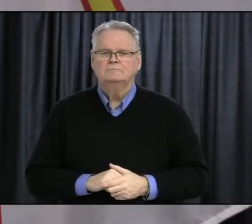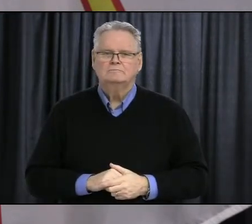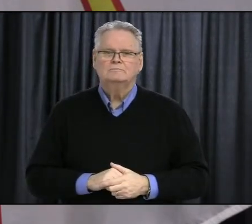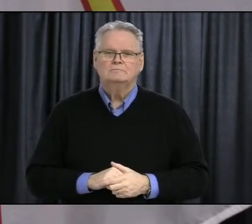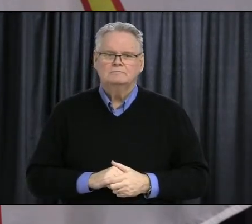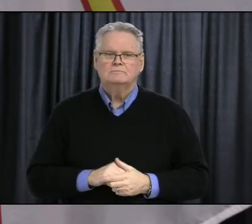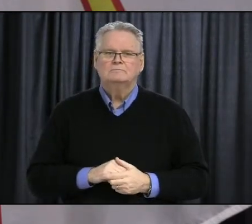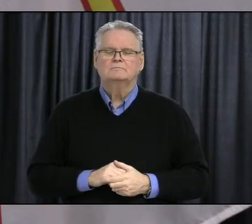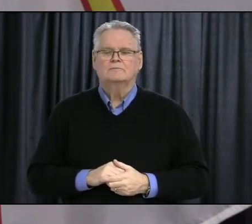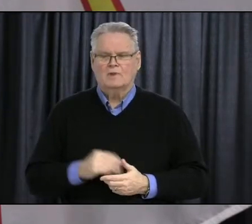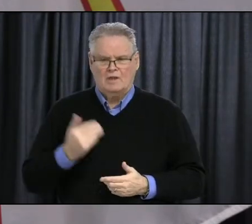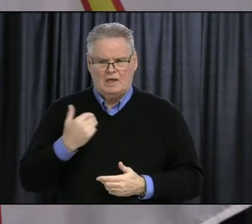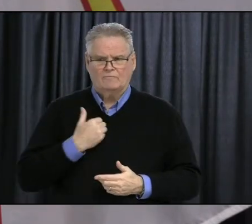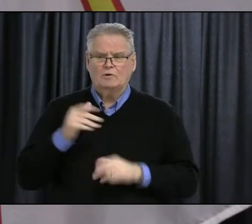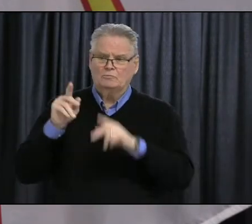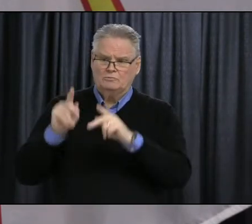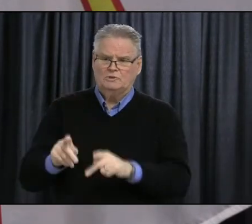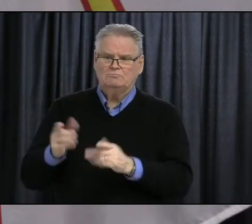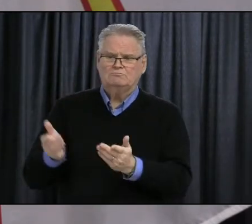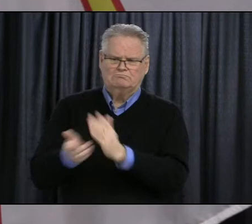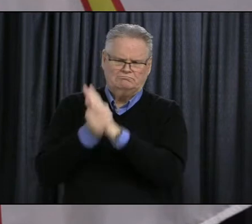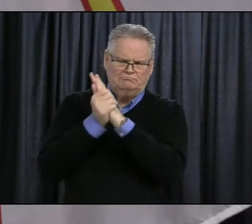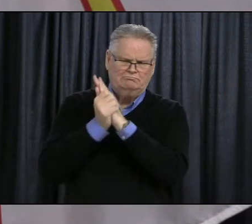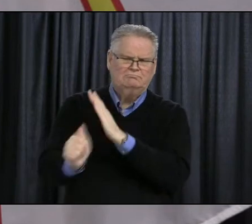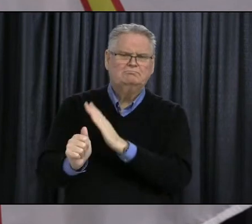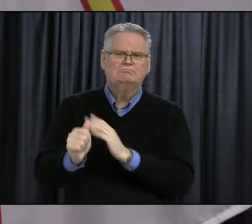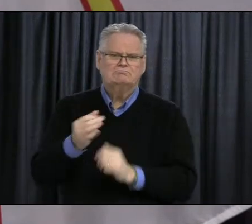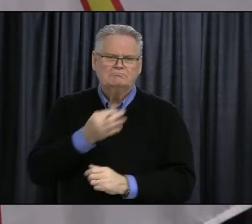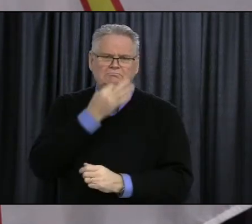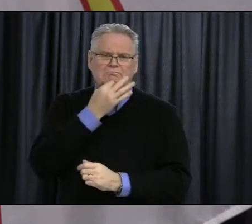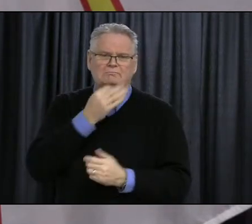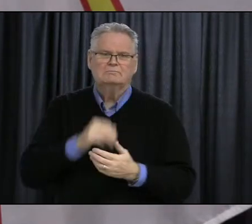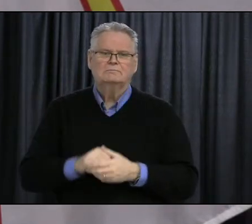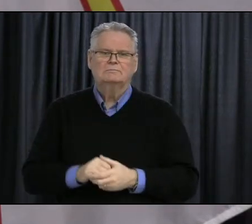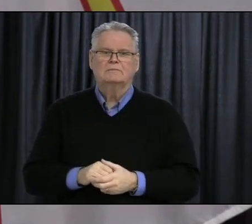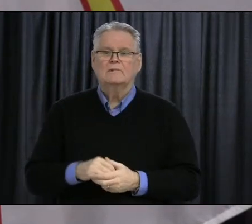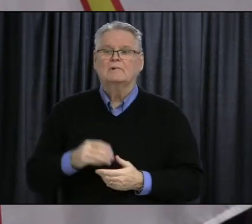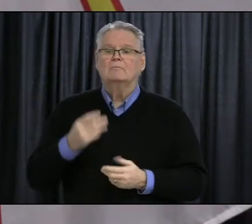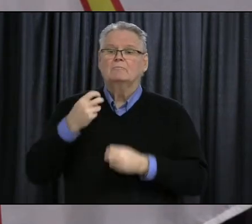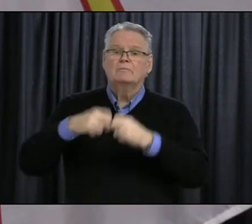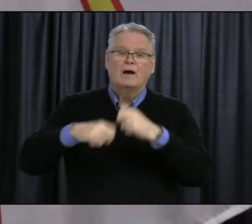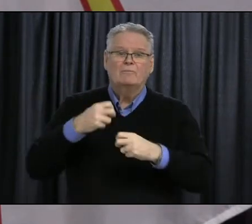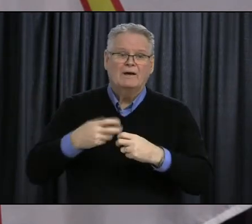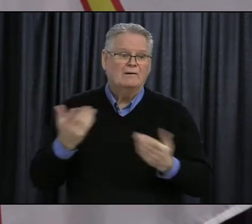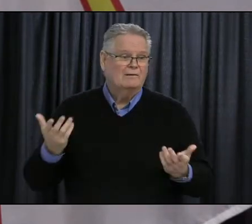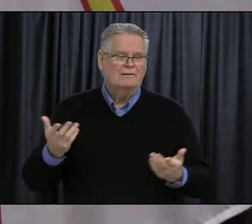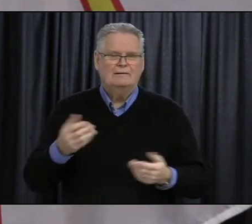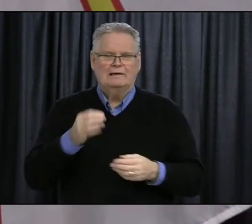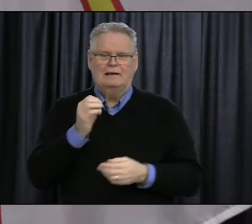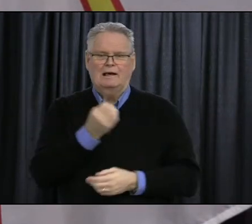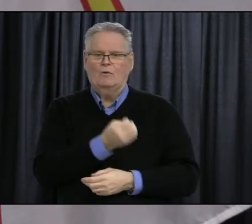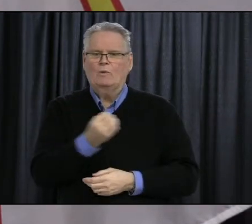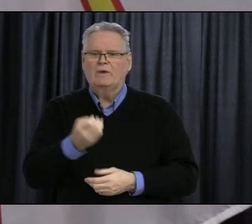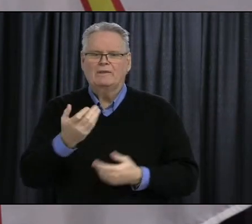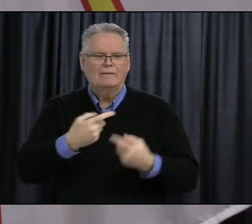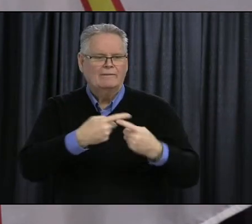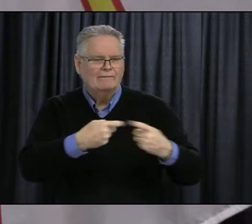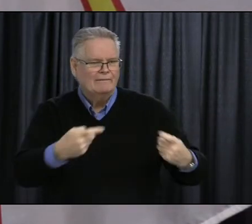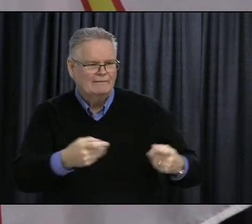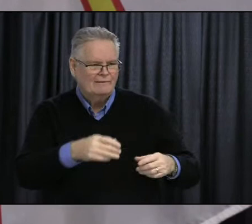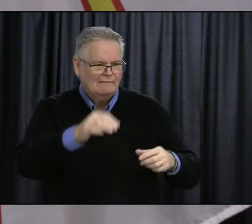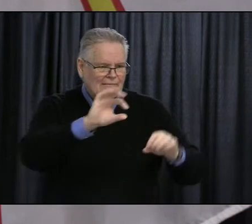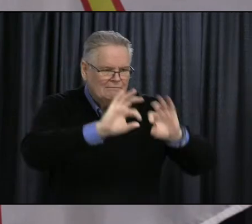and to get all of that in place. My understanding is that we've had lots of